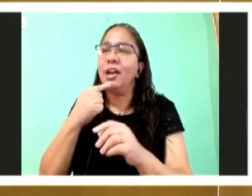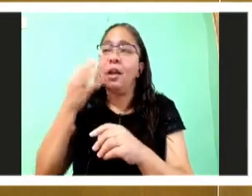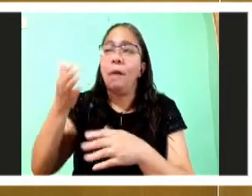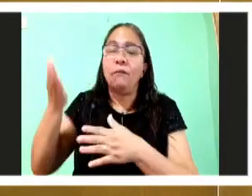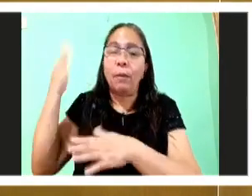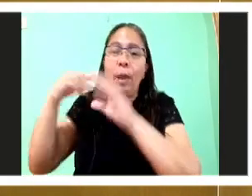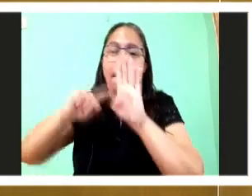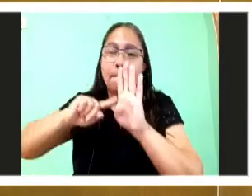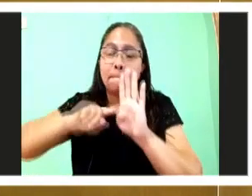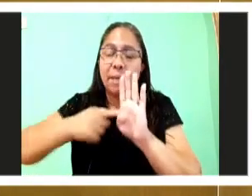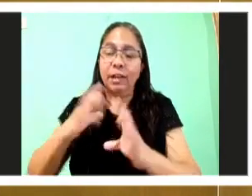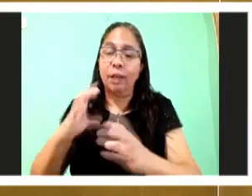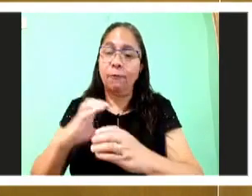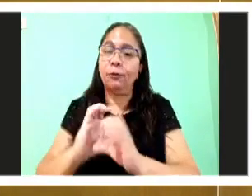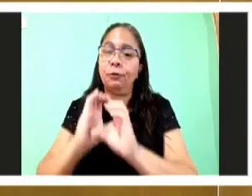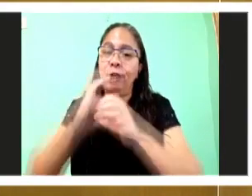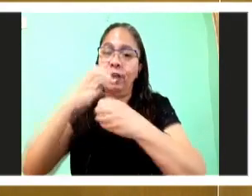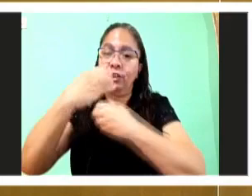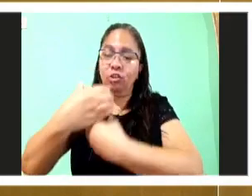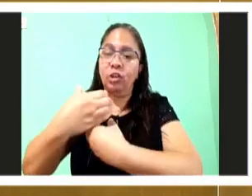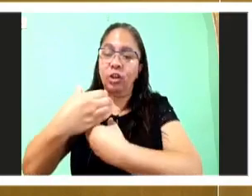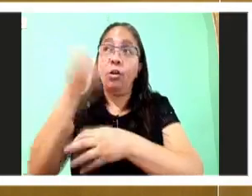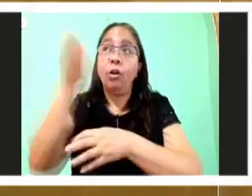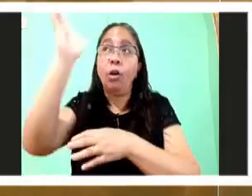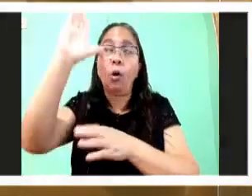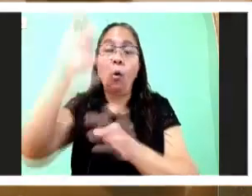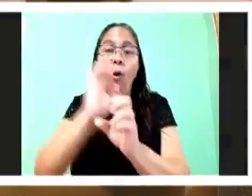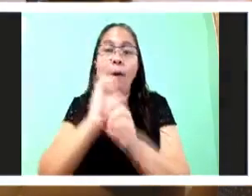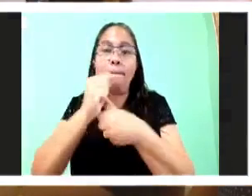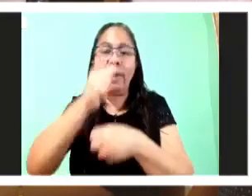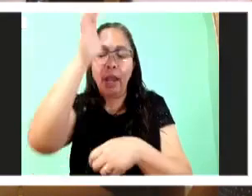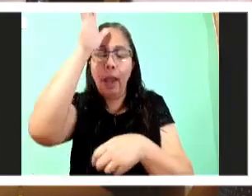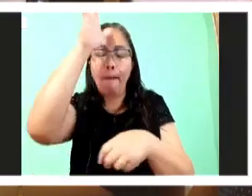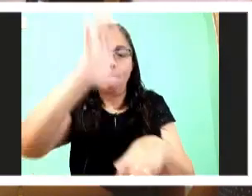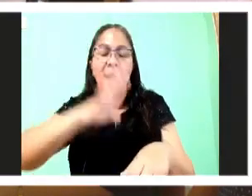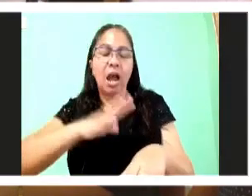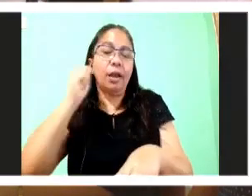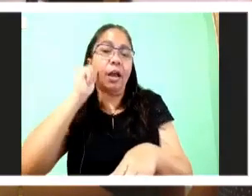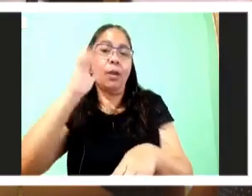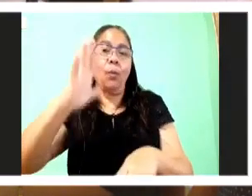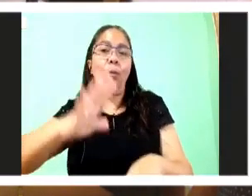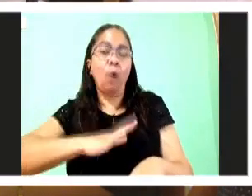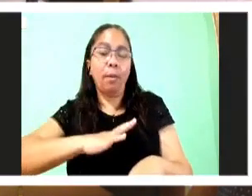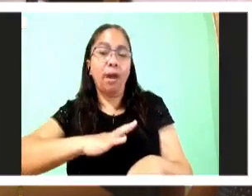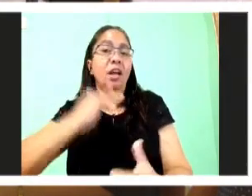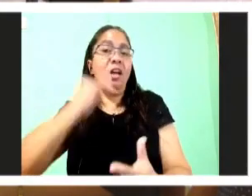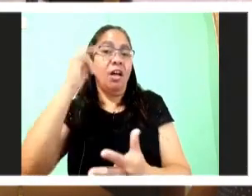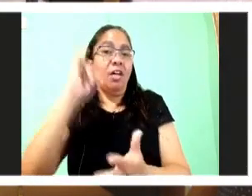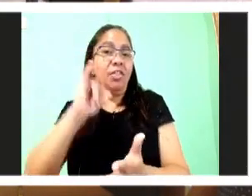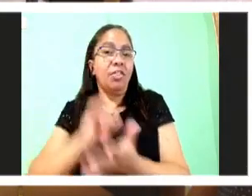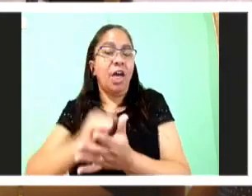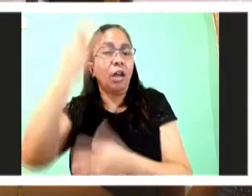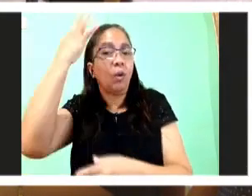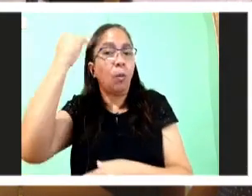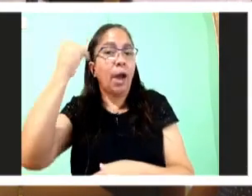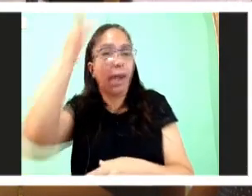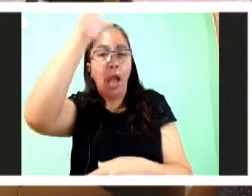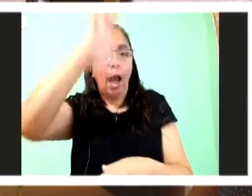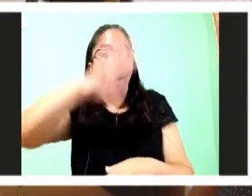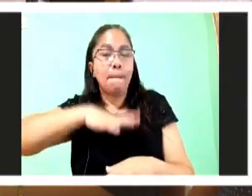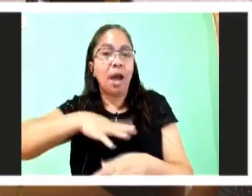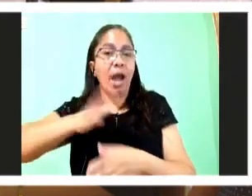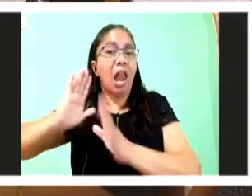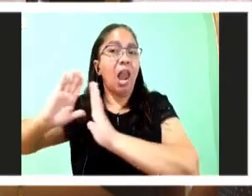creation, God made them male and female. That is why a man must leave father and